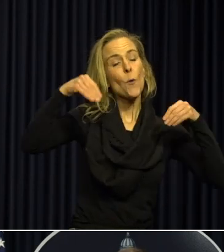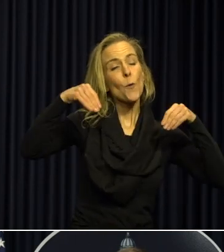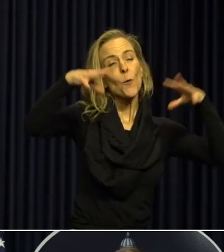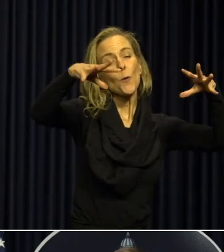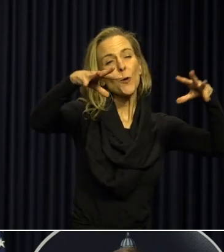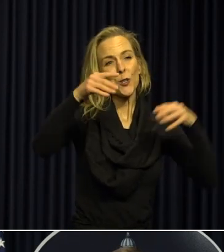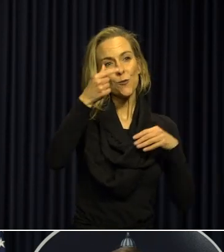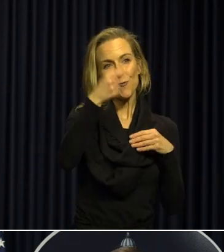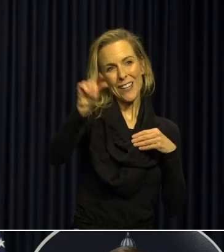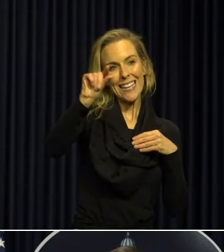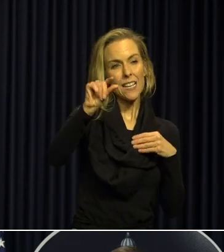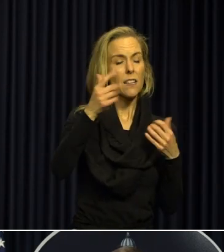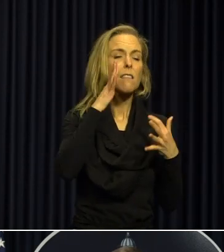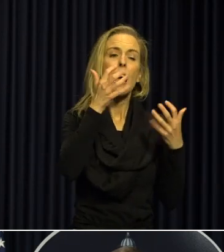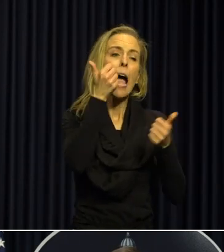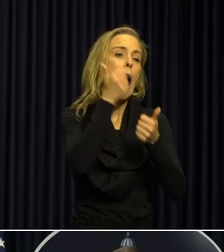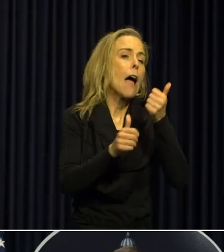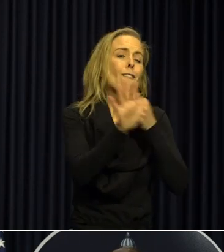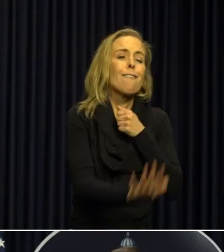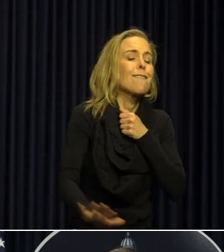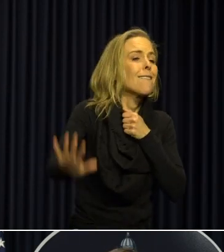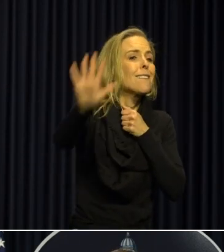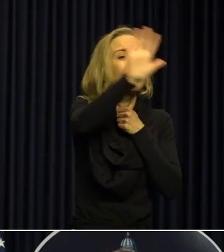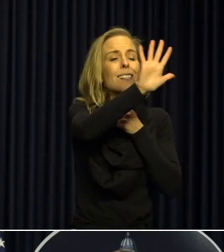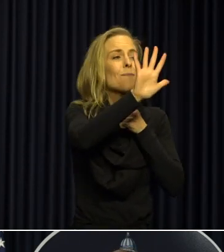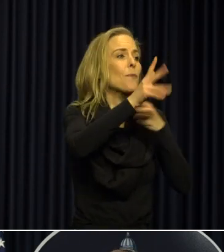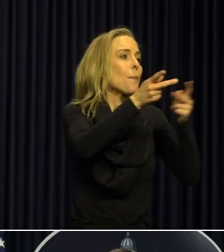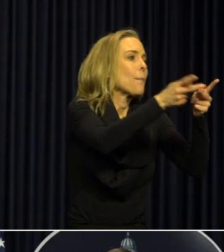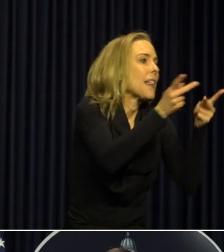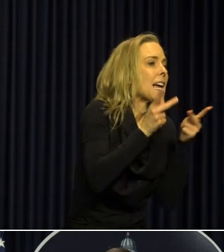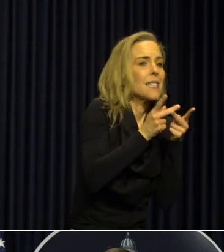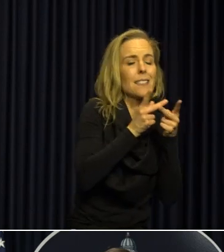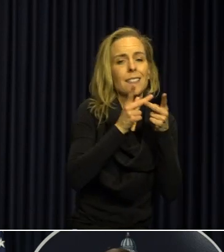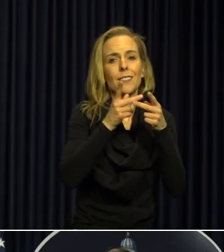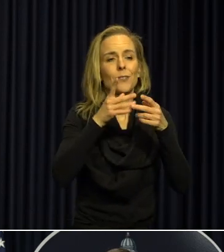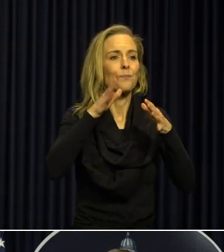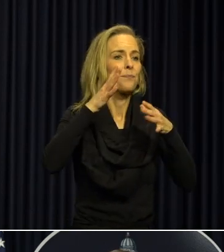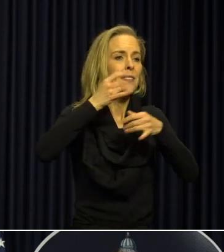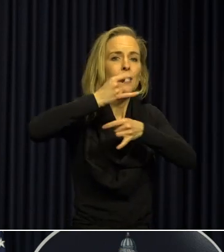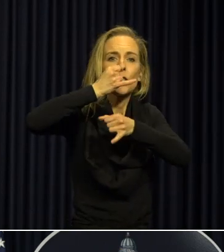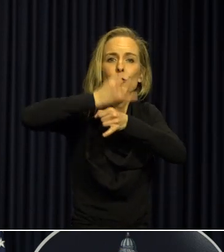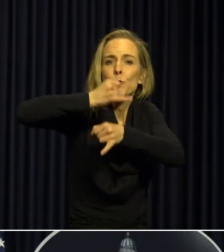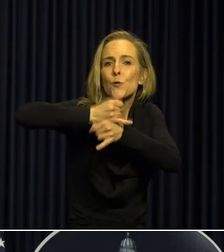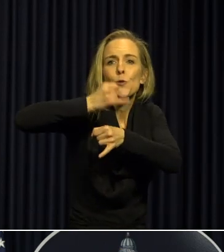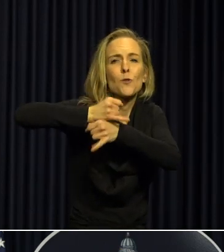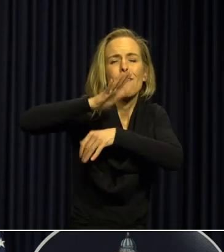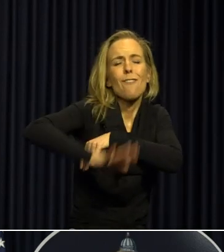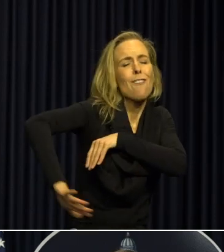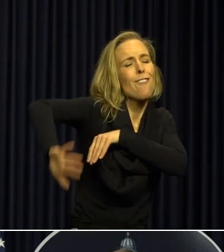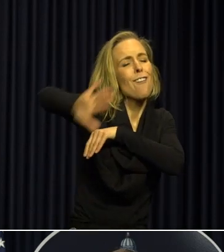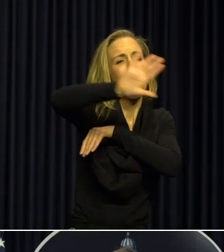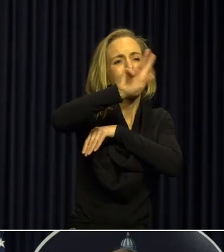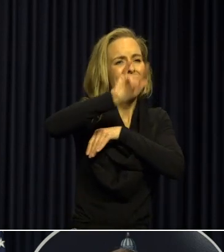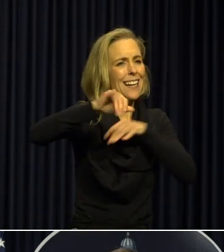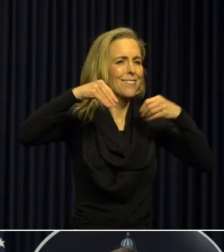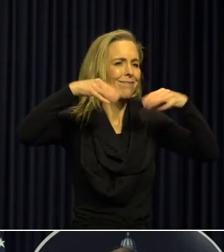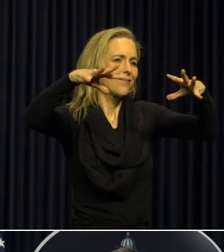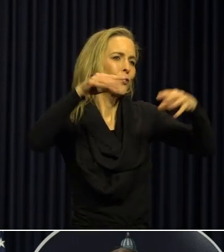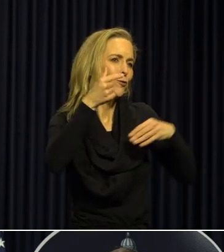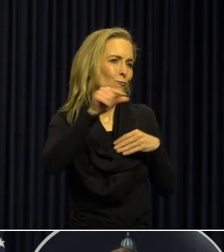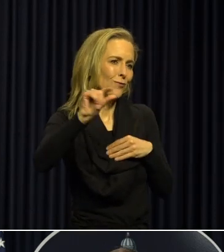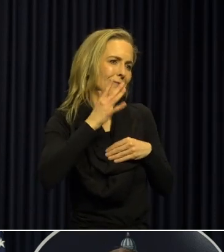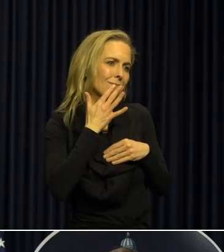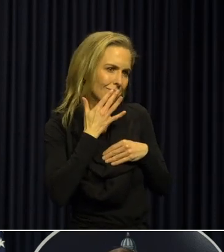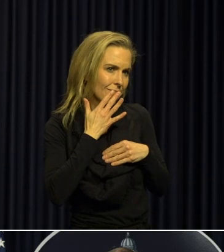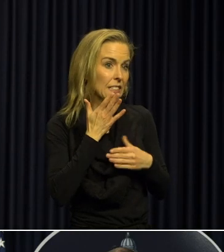every major institution and facility is across Kentucky. We might have some out